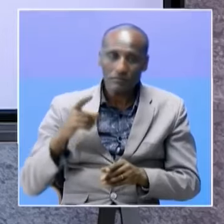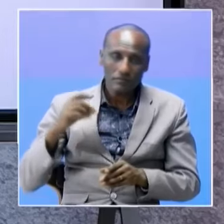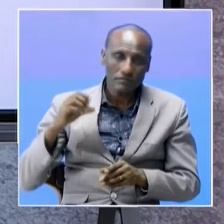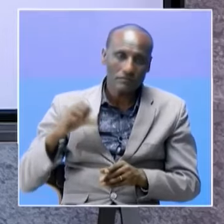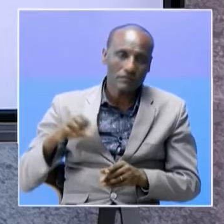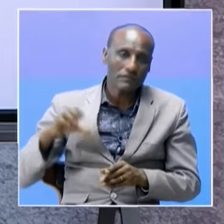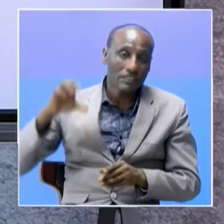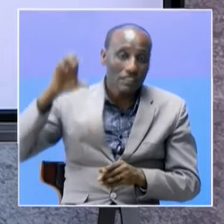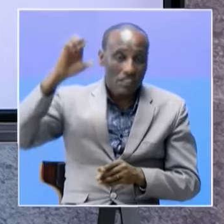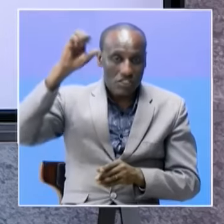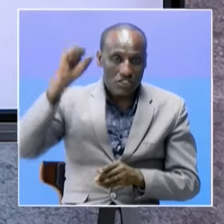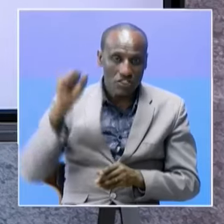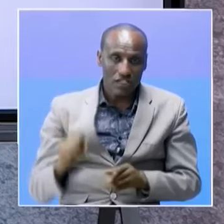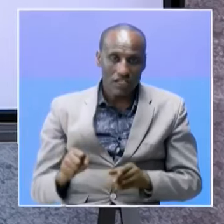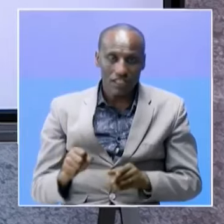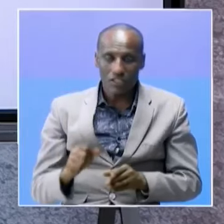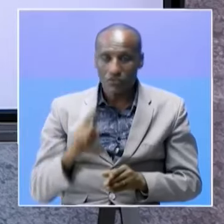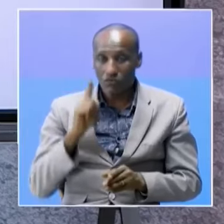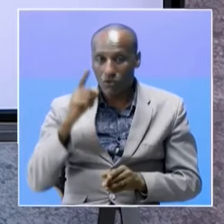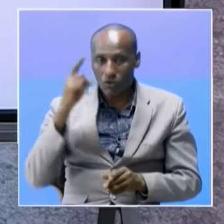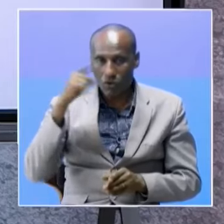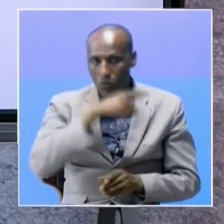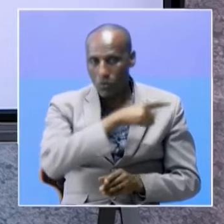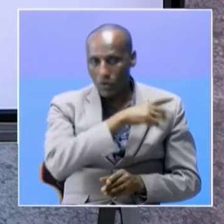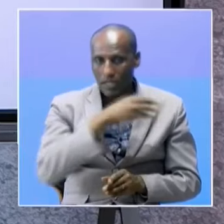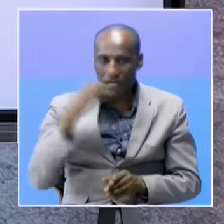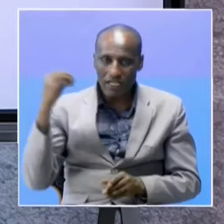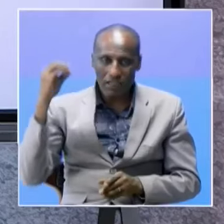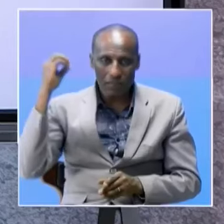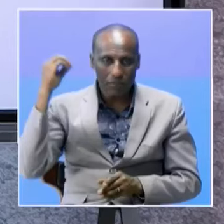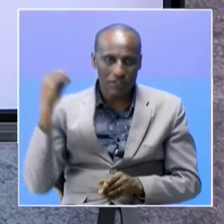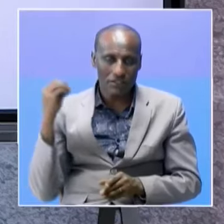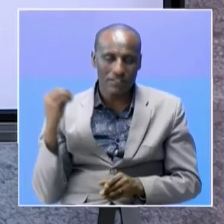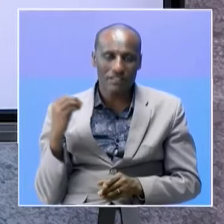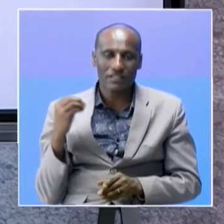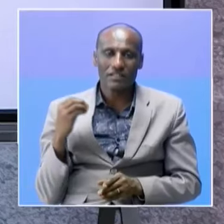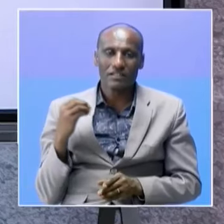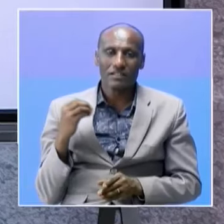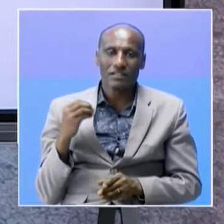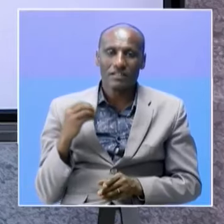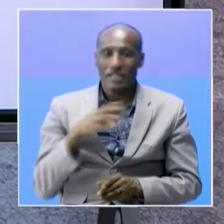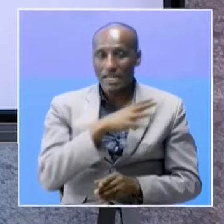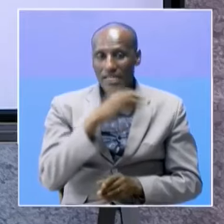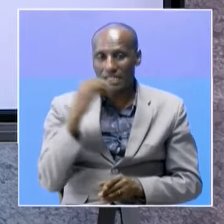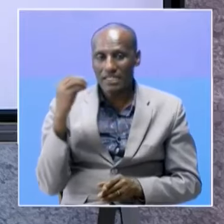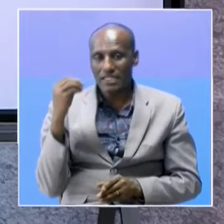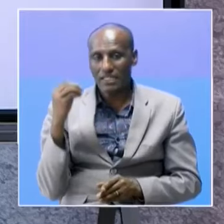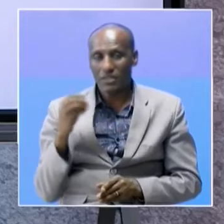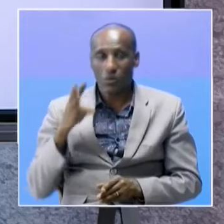100% certain, or a greatest possibility rate. And